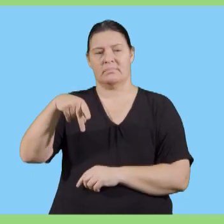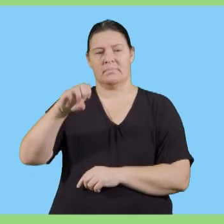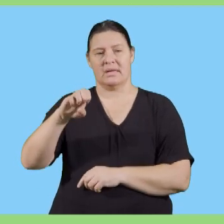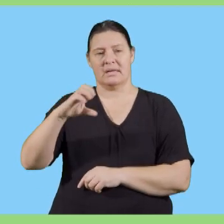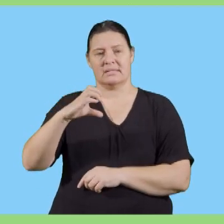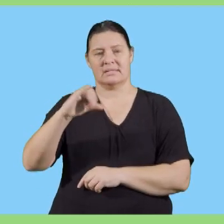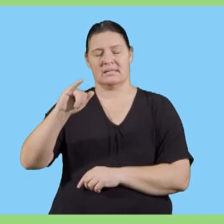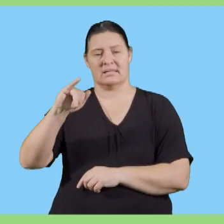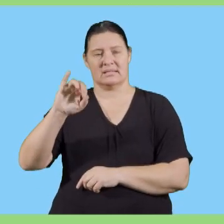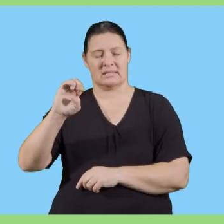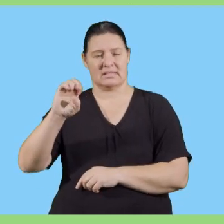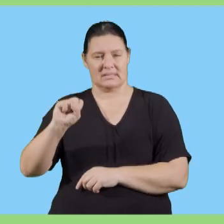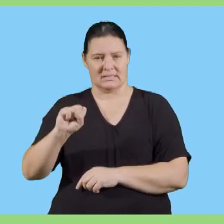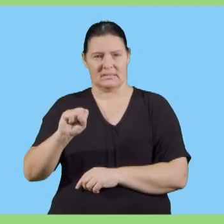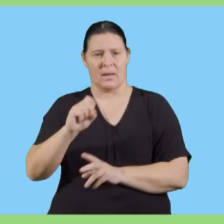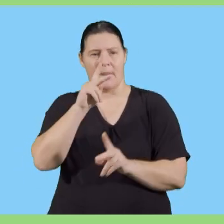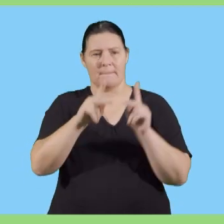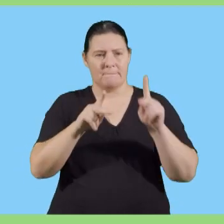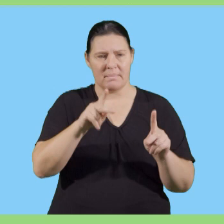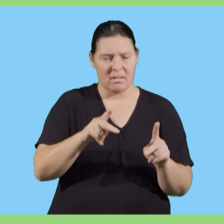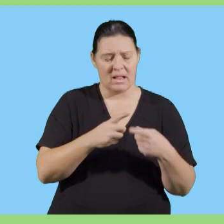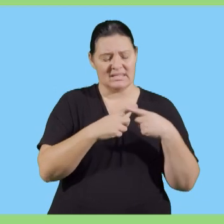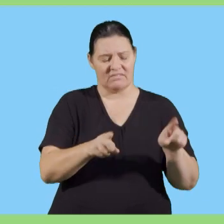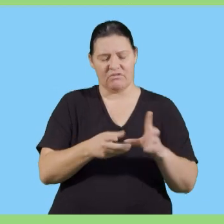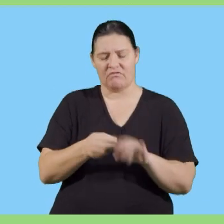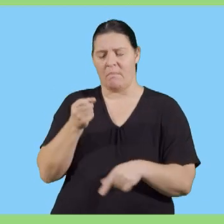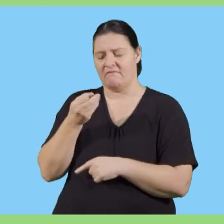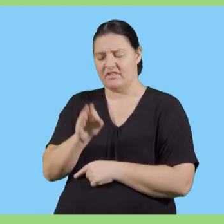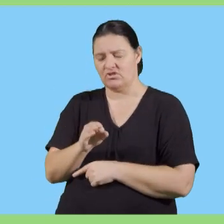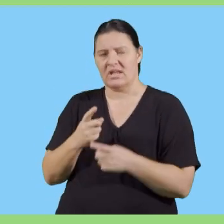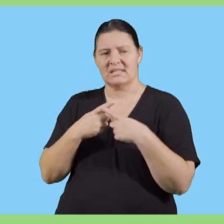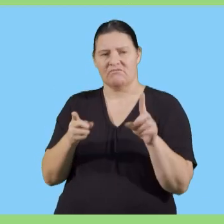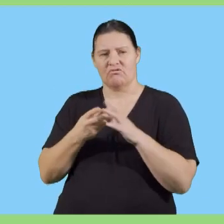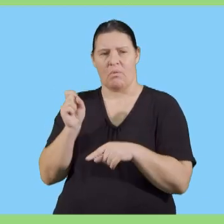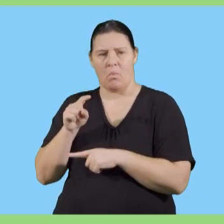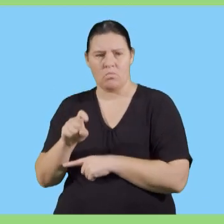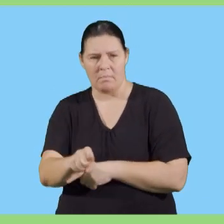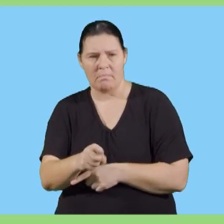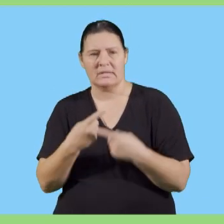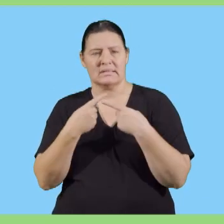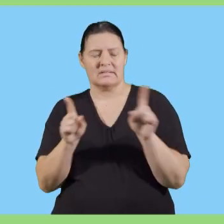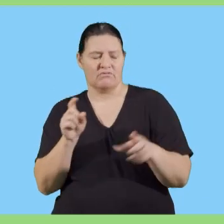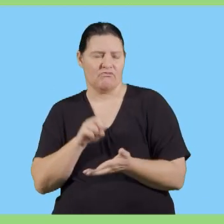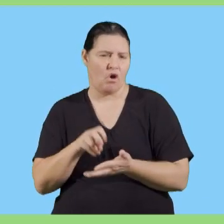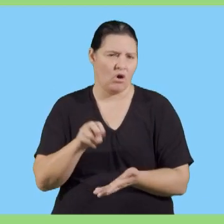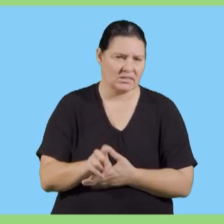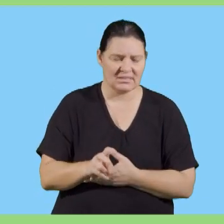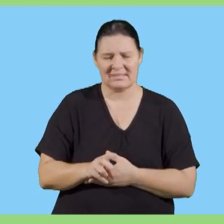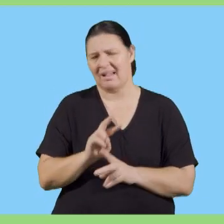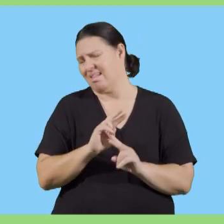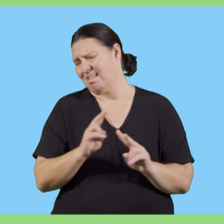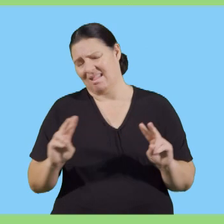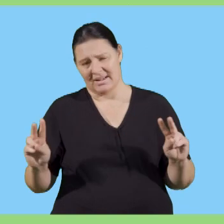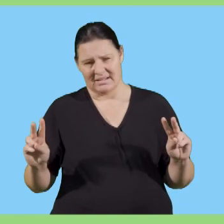we have people. It's a completely different species from a fish, from a worm, from a frog. So